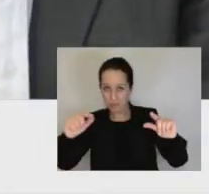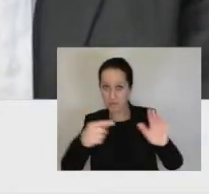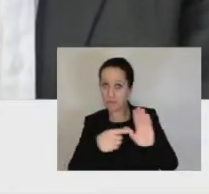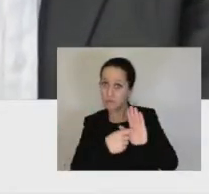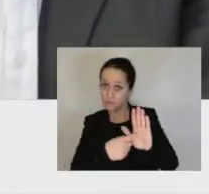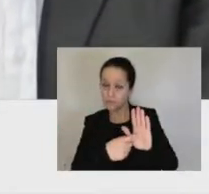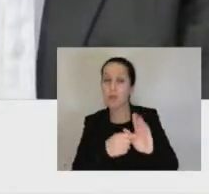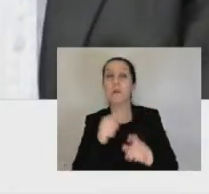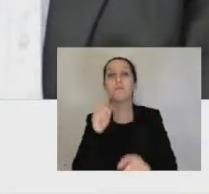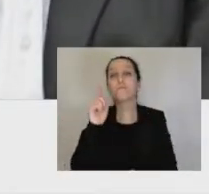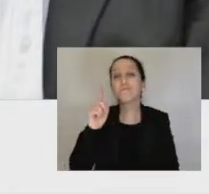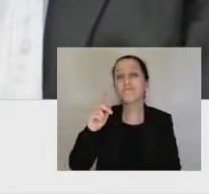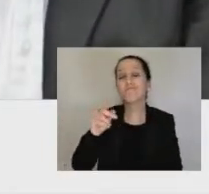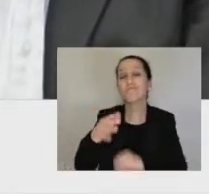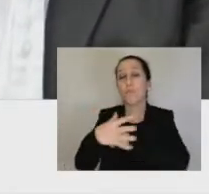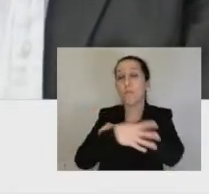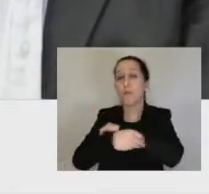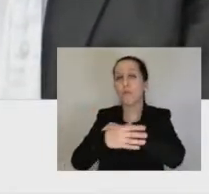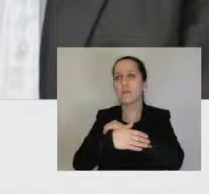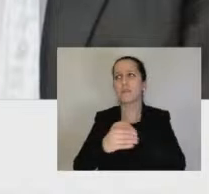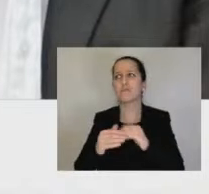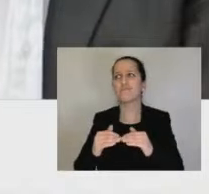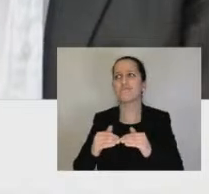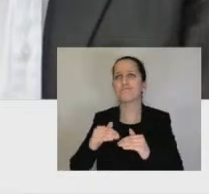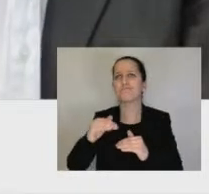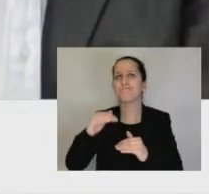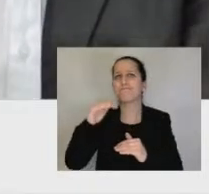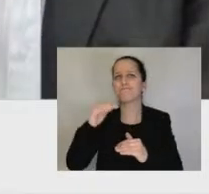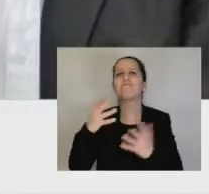under the Gini index, we have seen a slight